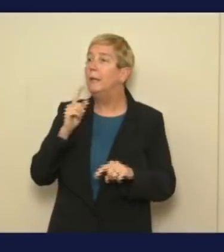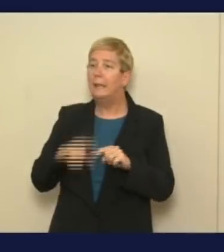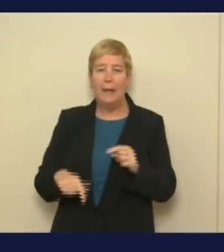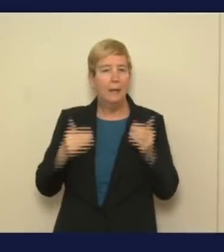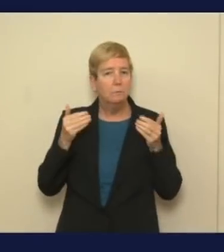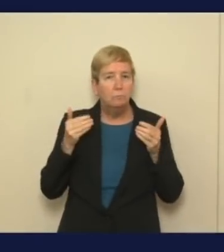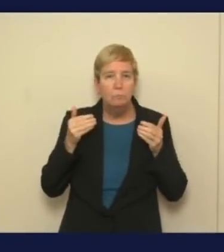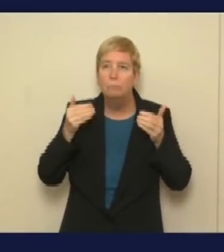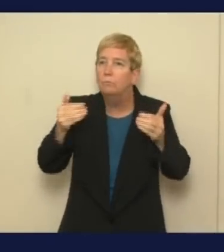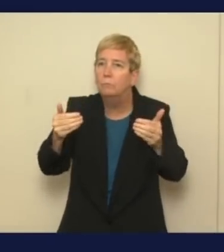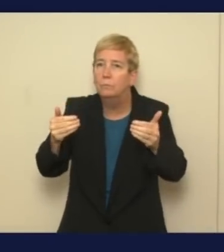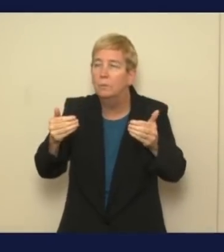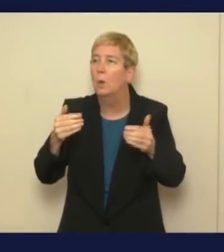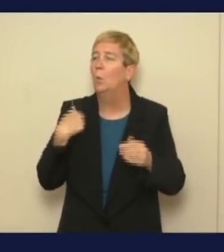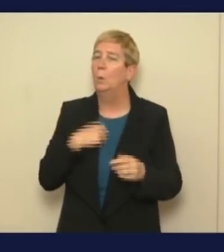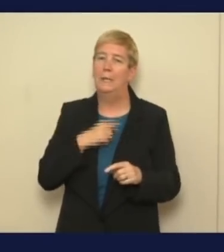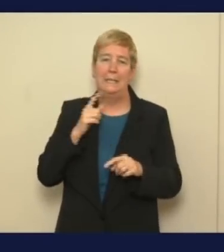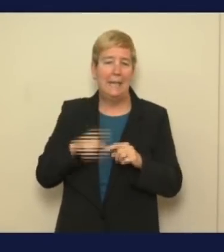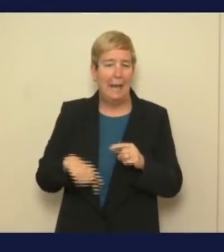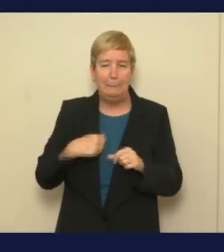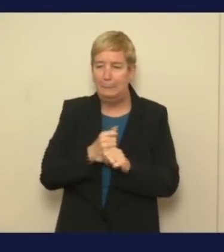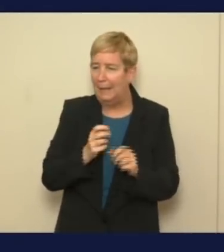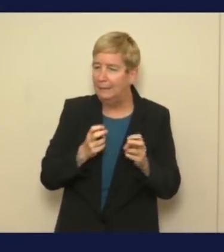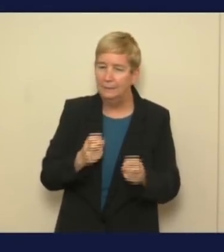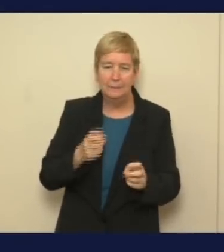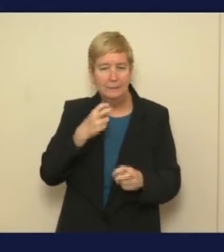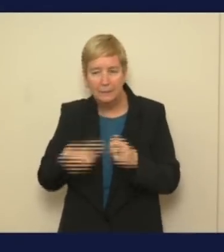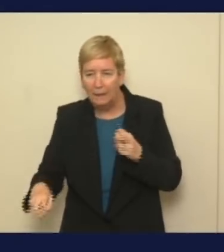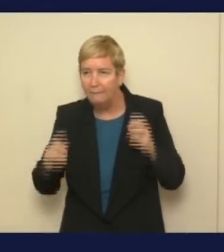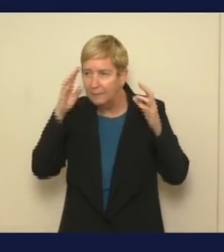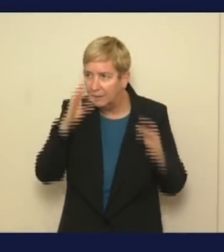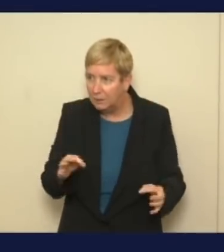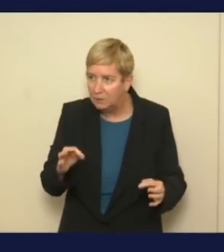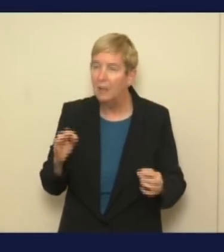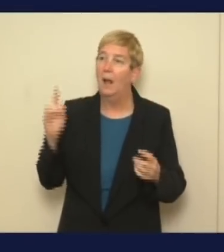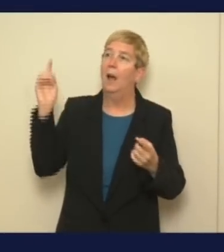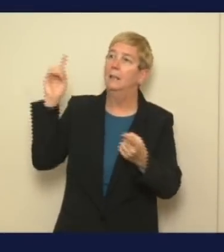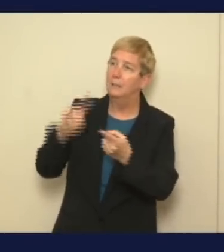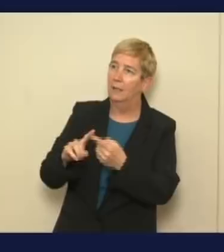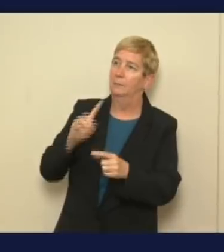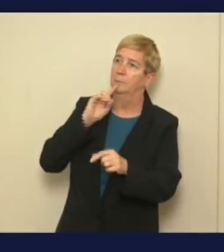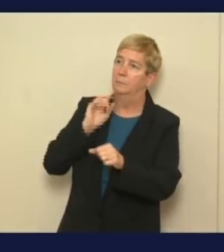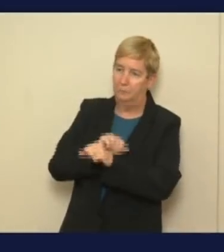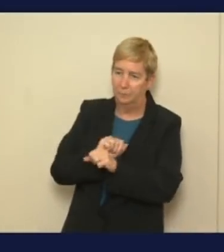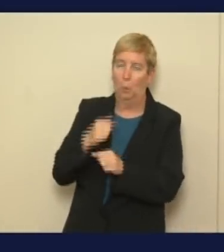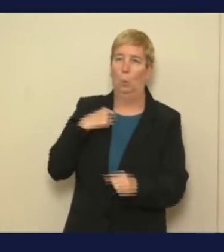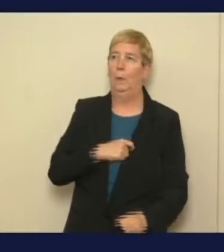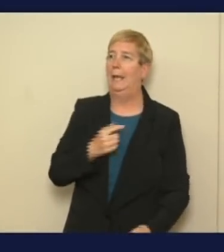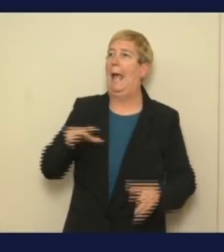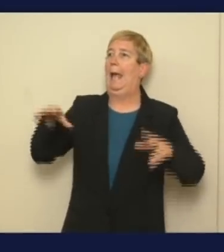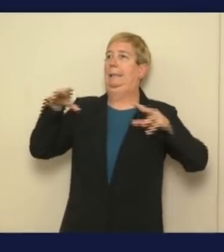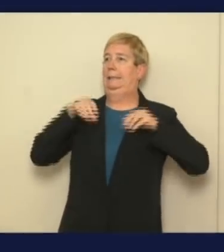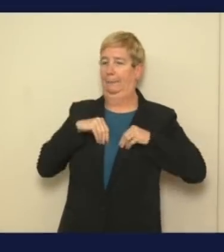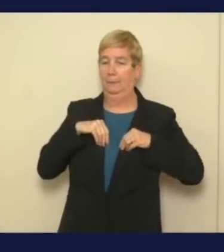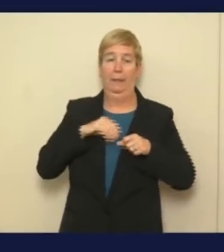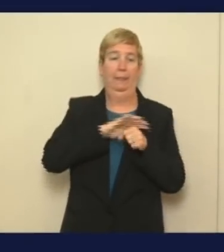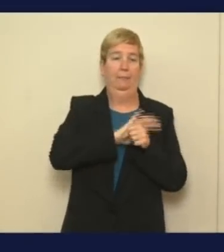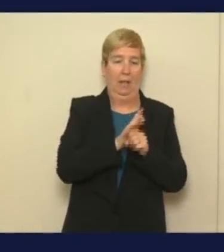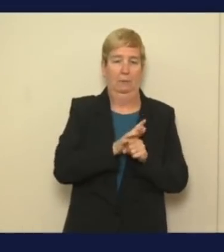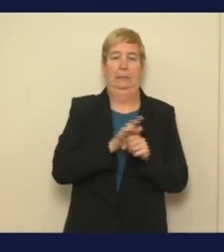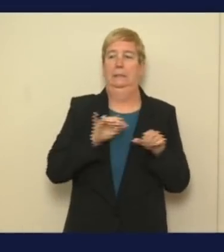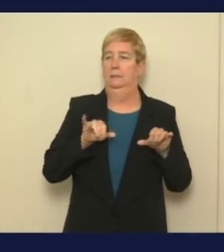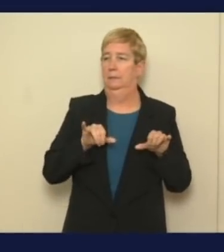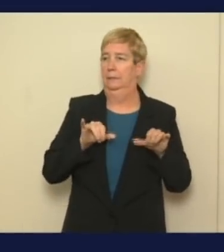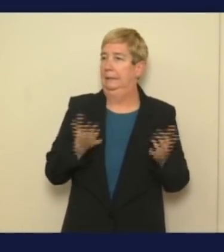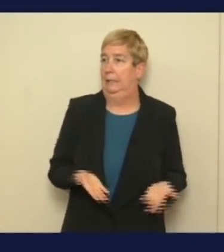any tough, smart, effective decisions until we're clear that the virus hasn't gone anywhere, and that if we let up, it will spread, and